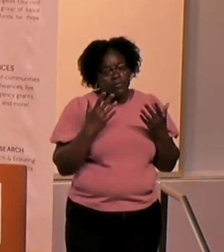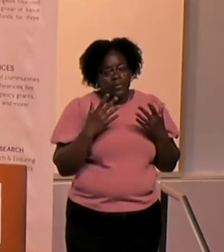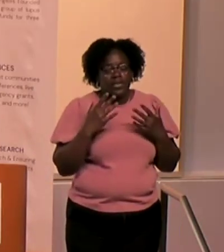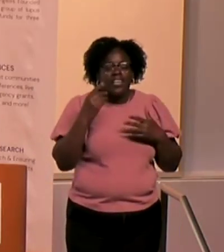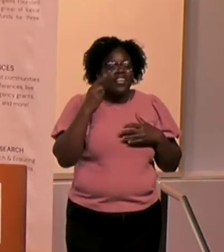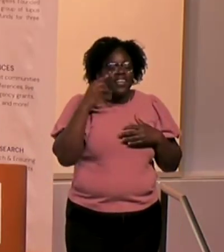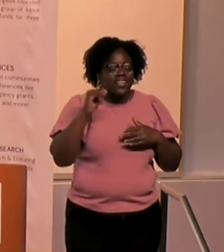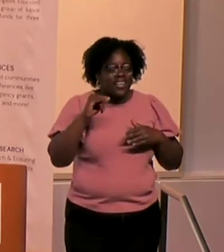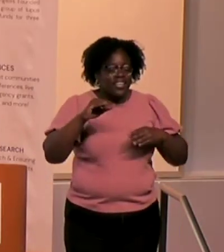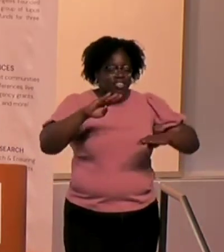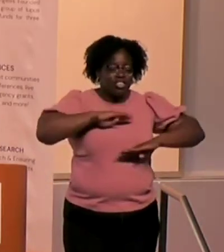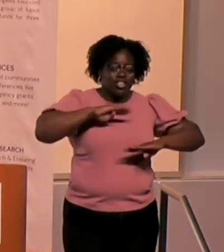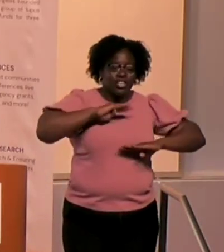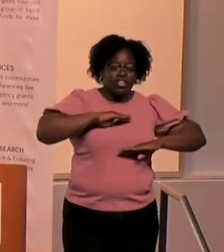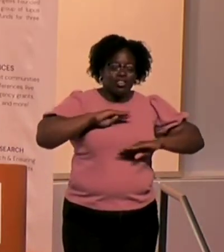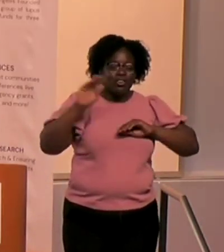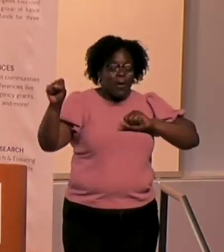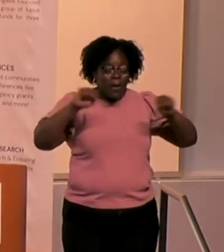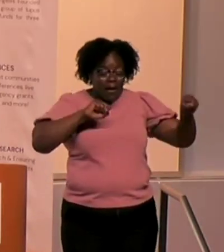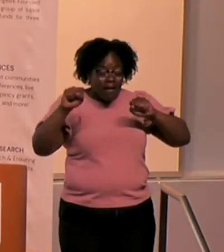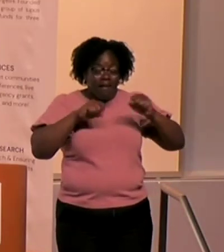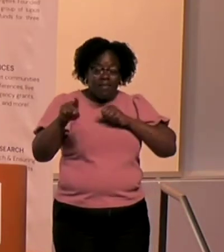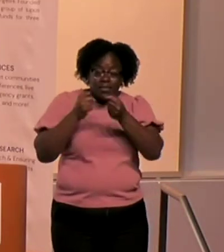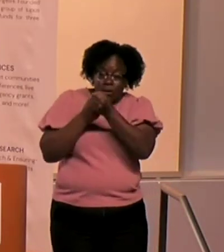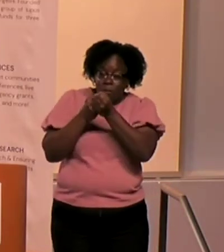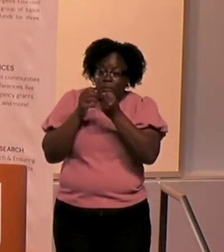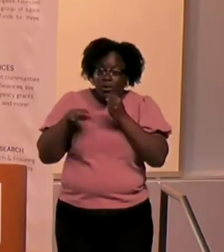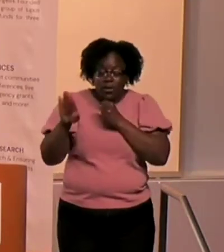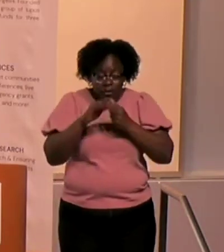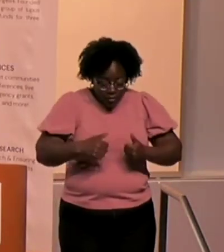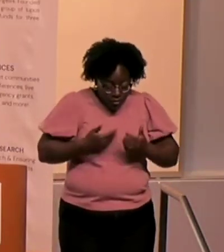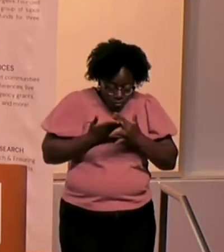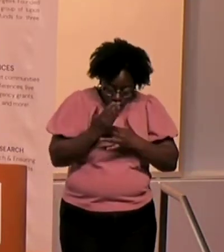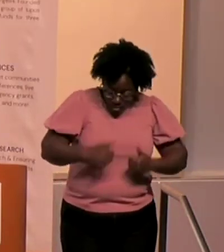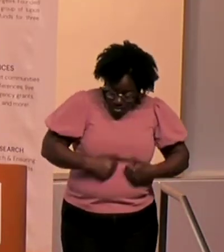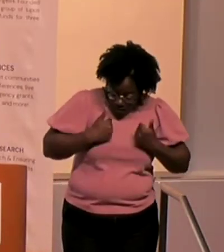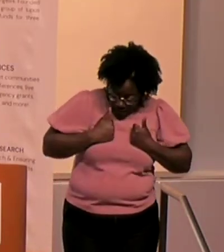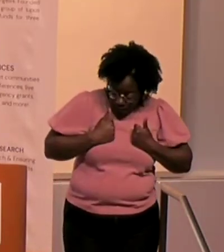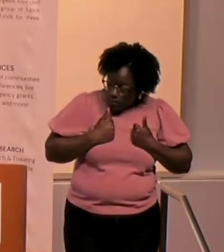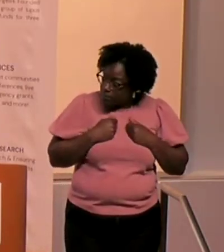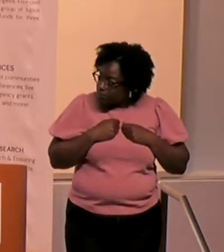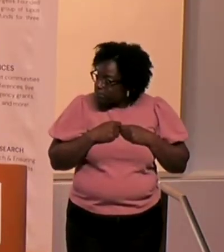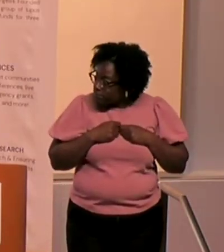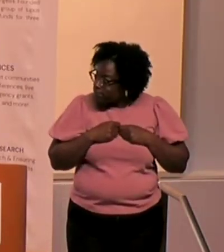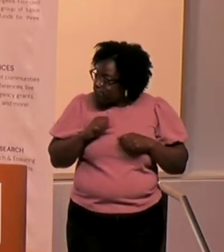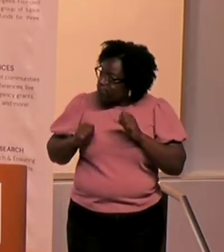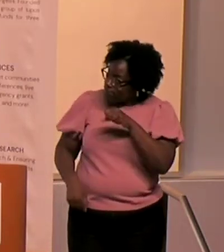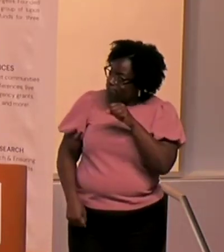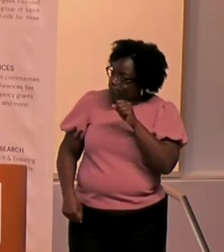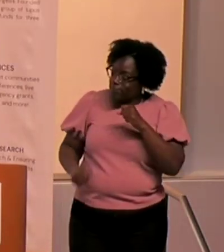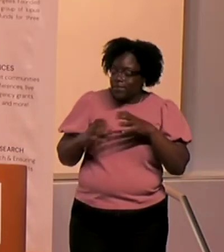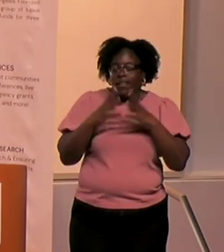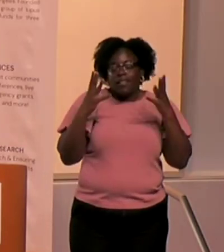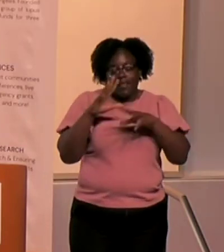cheerleader or really supportive in your journey and helping, you know, you out. Definitely. Lots of